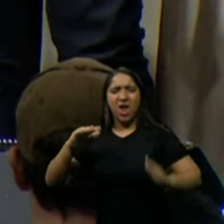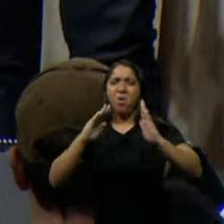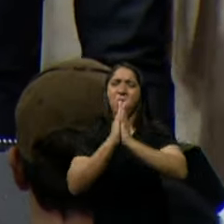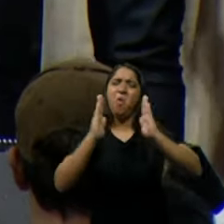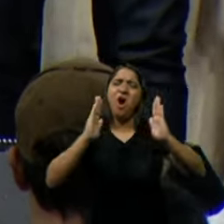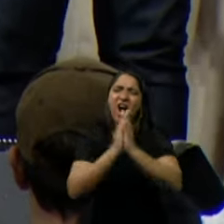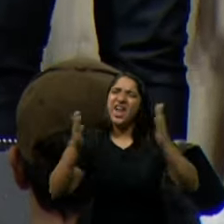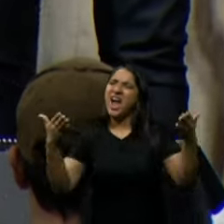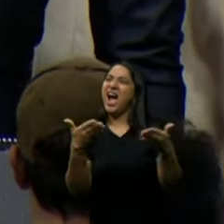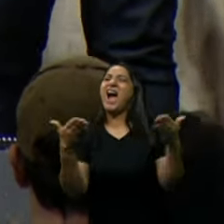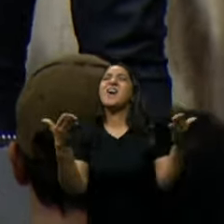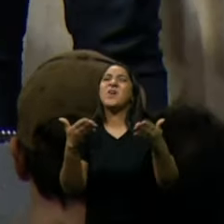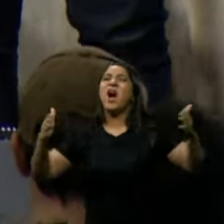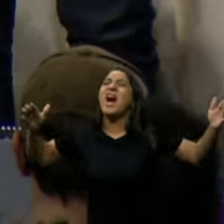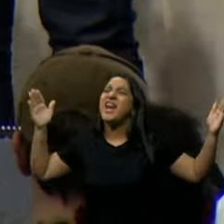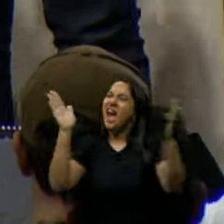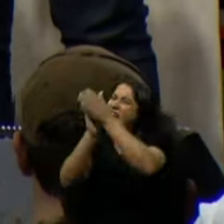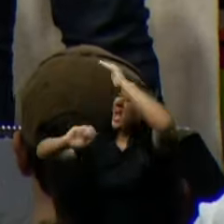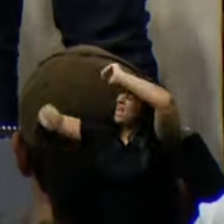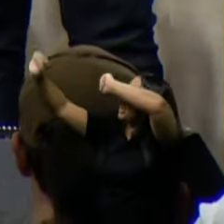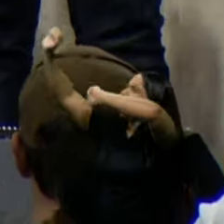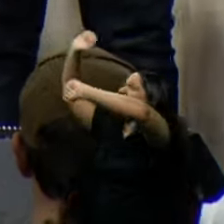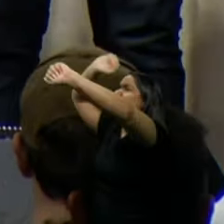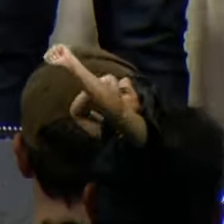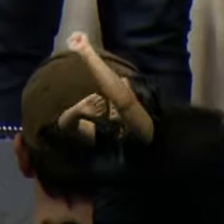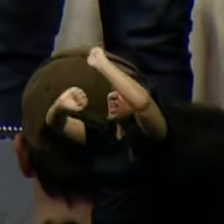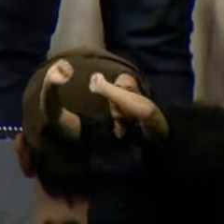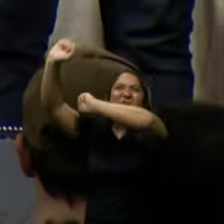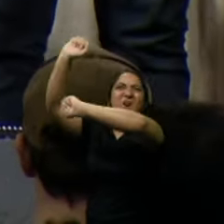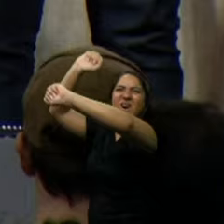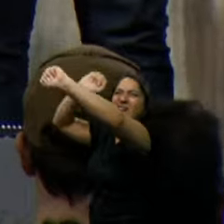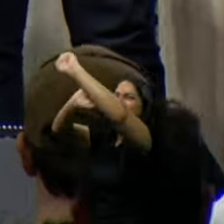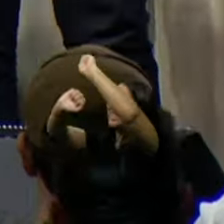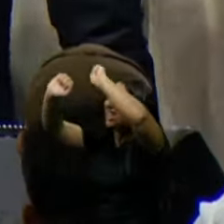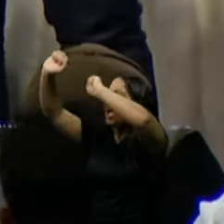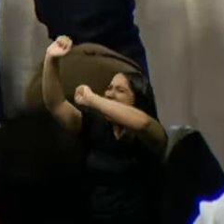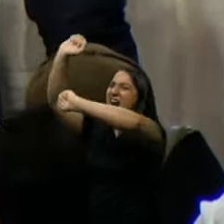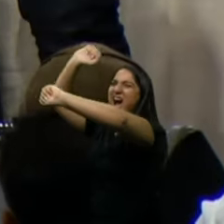Aleluia no You ni